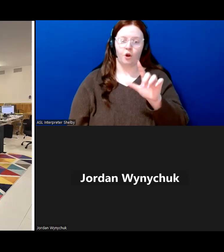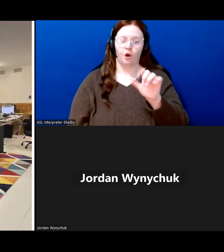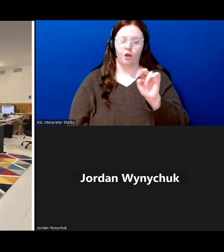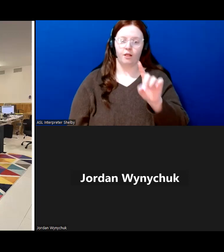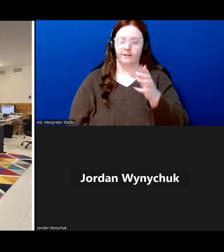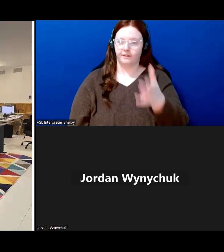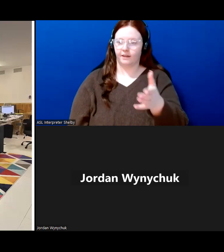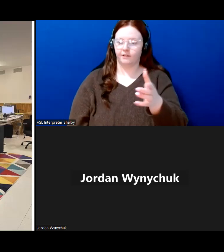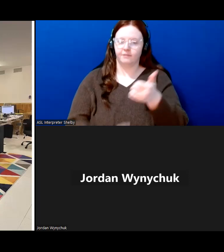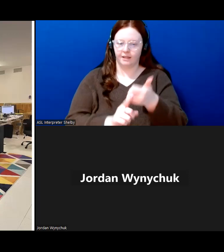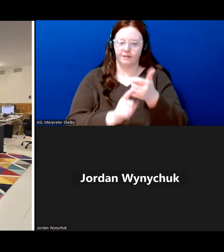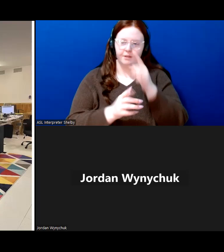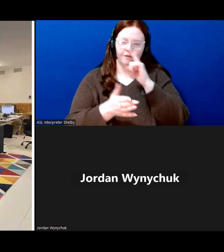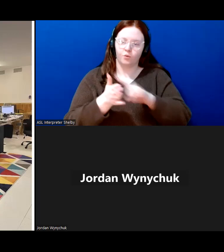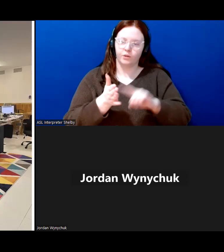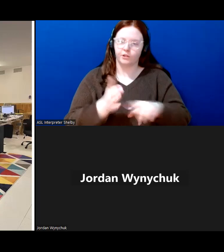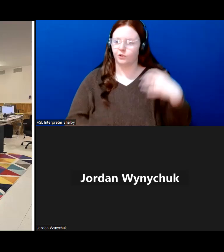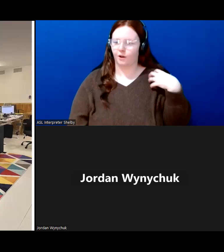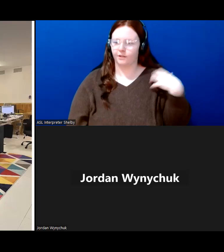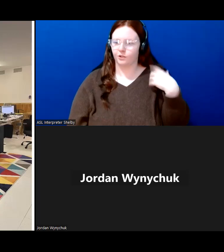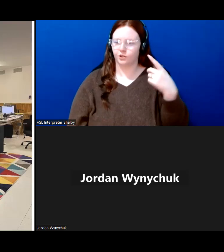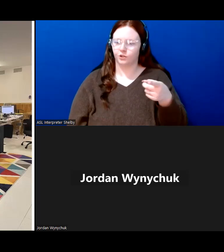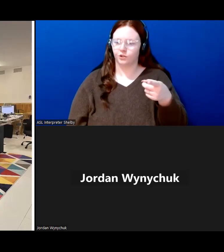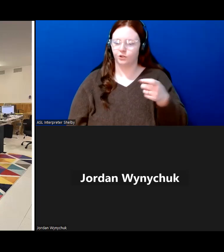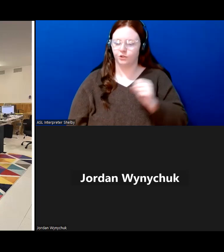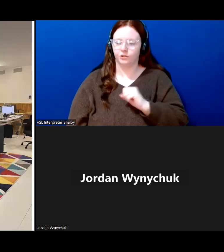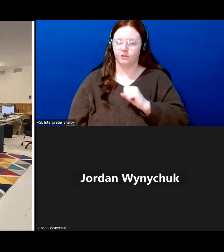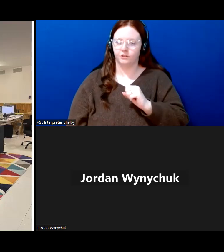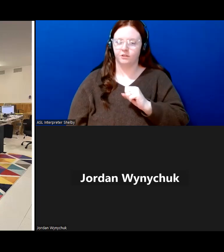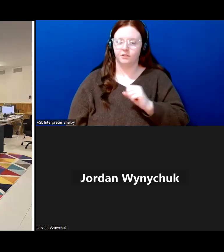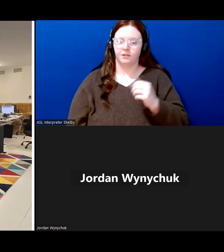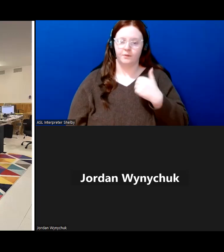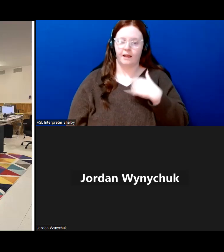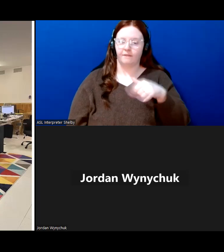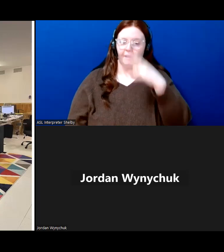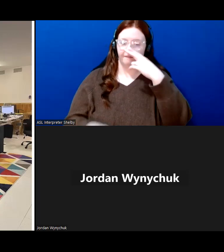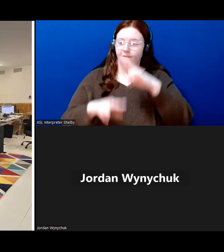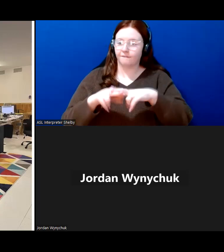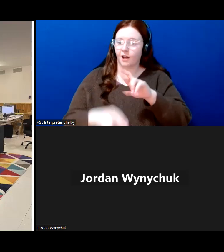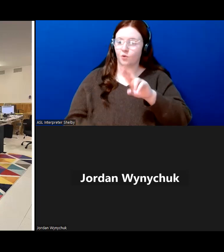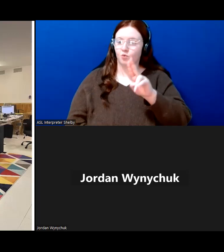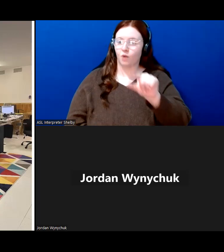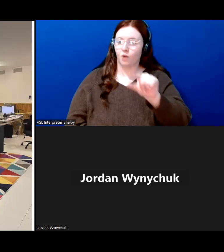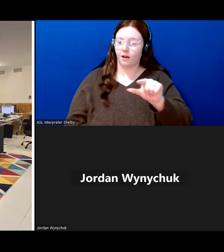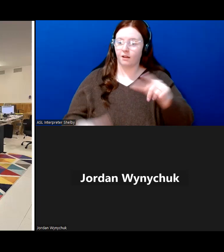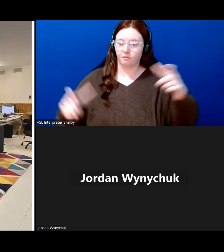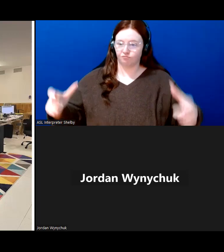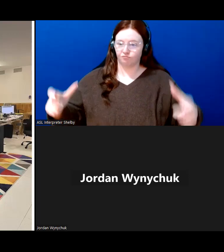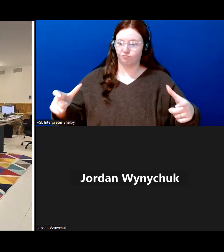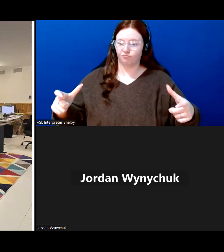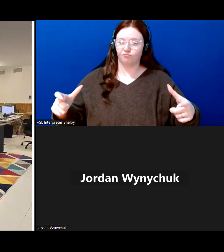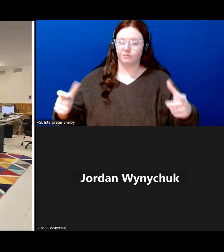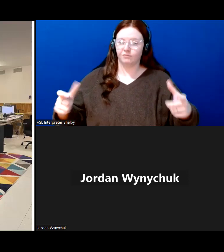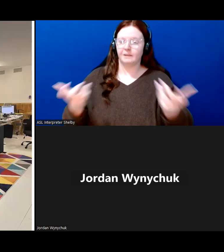a research officer. And then we have this fun rug that inadvertently matches